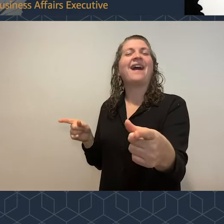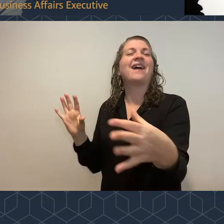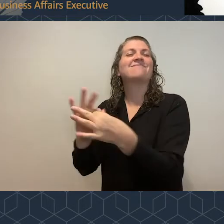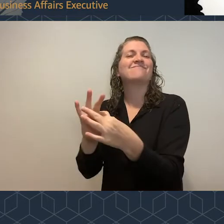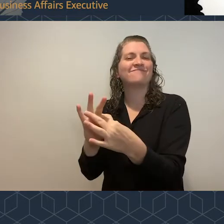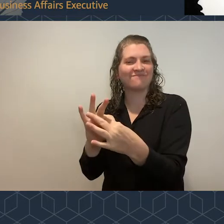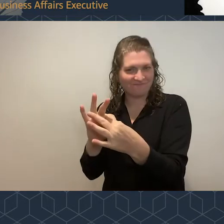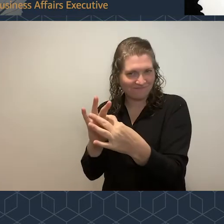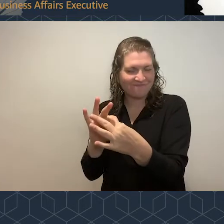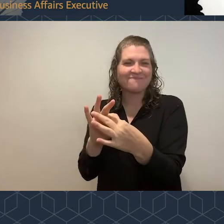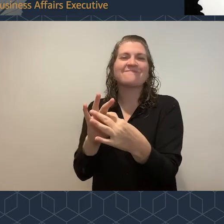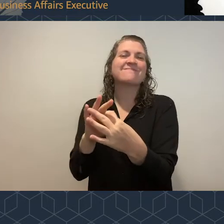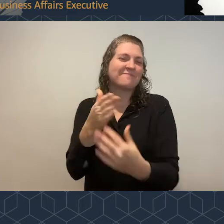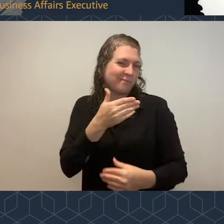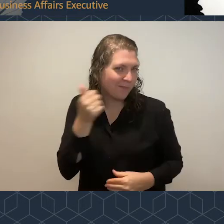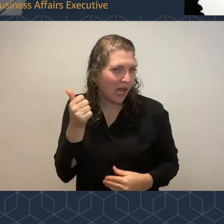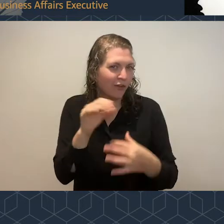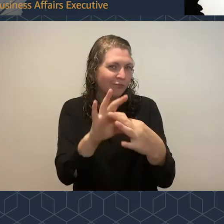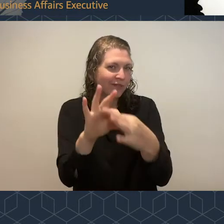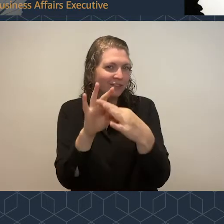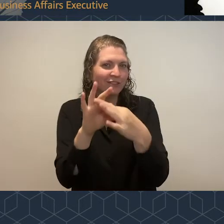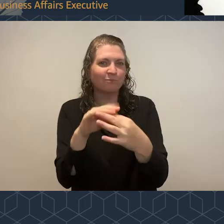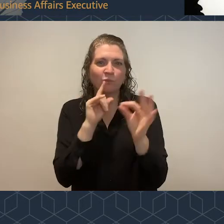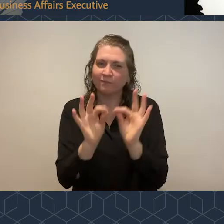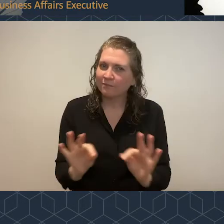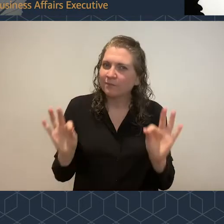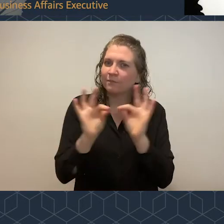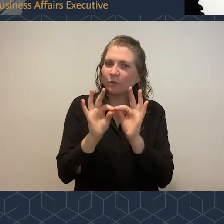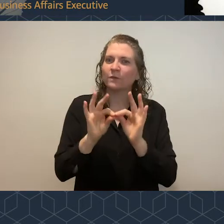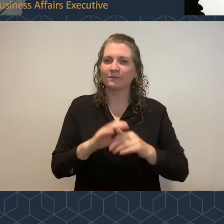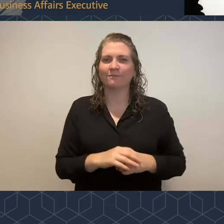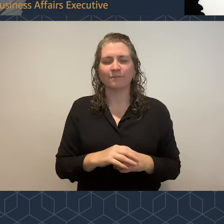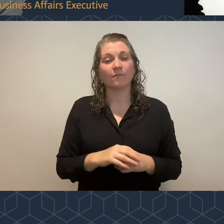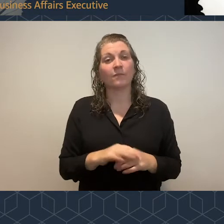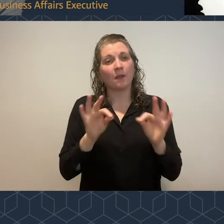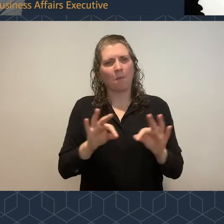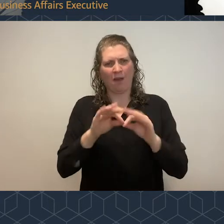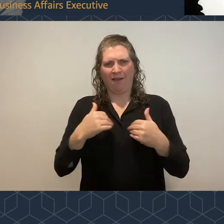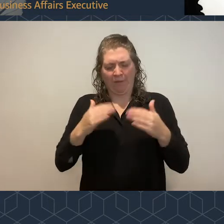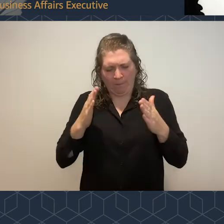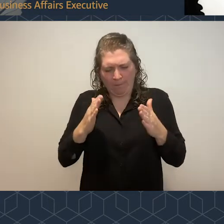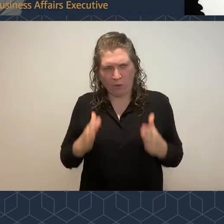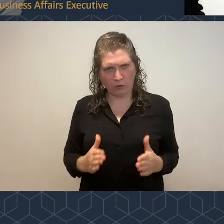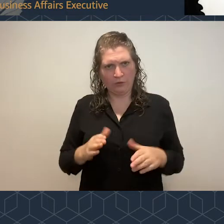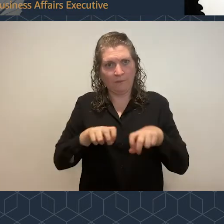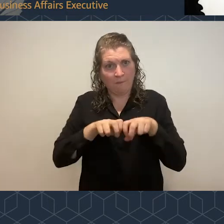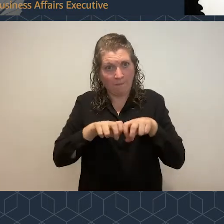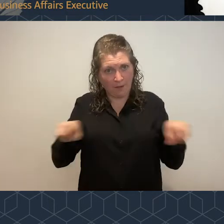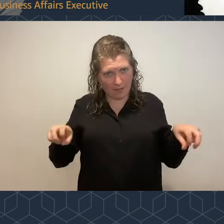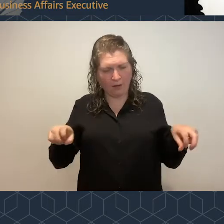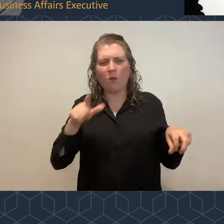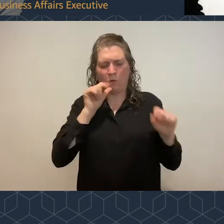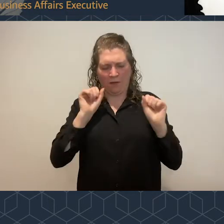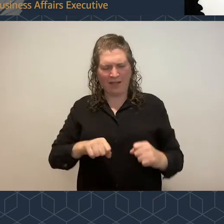good example of how that can show. So just bringing your whole self to the table in an interview is something that I think is